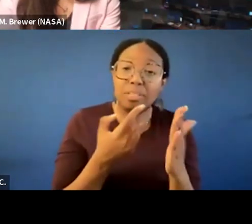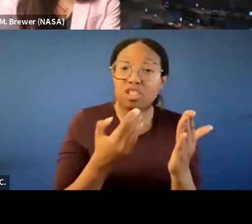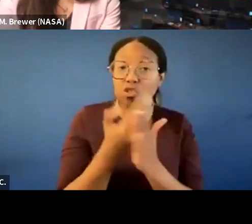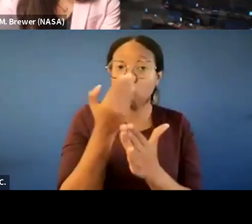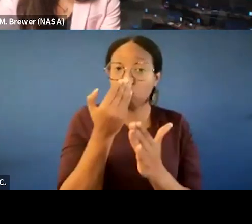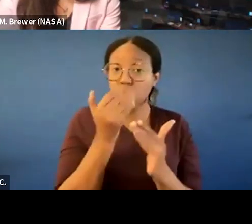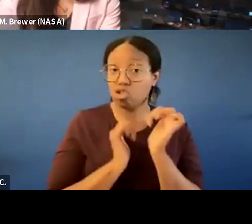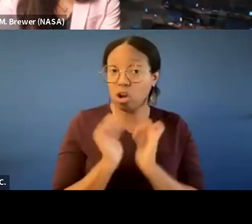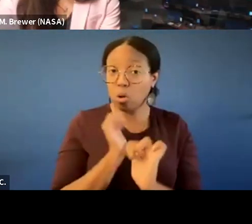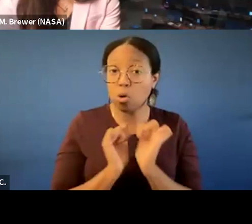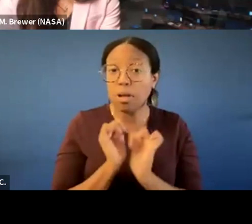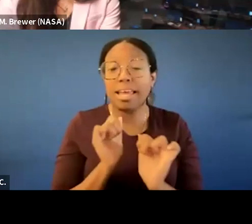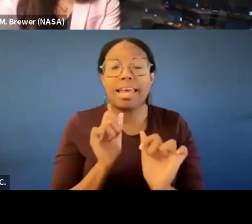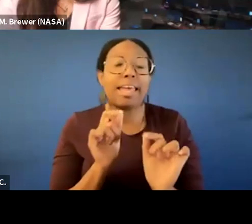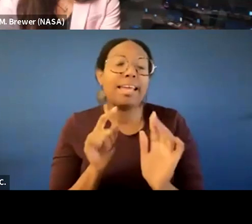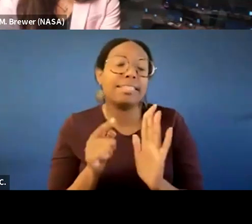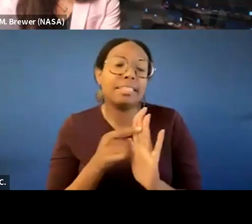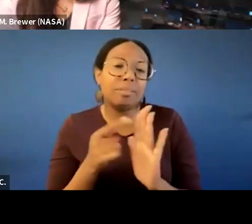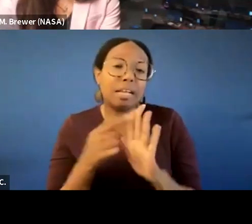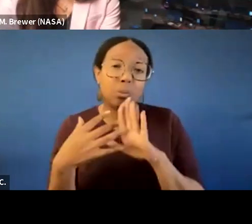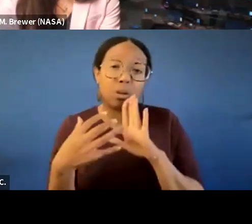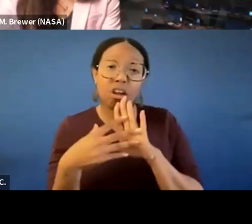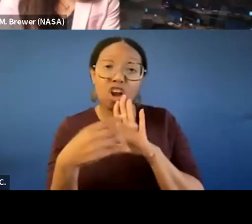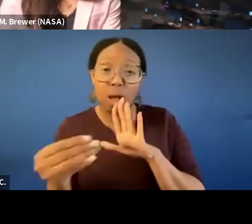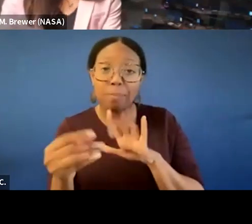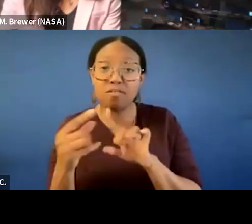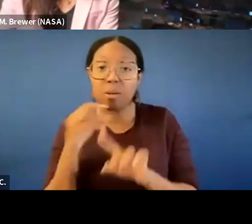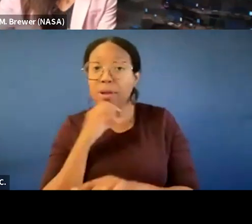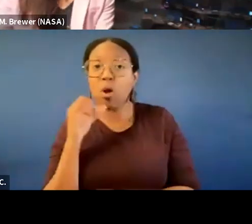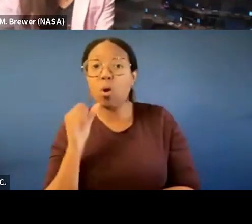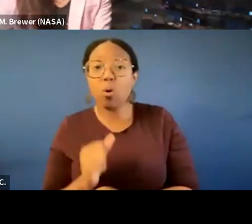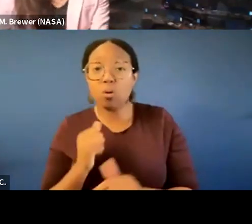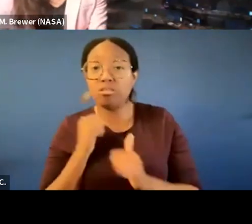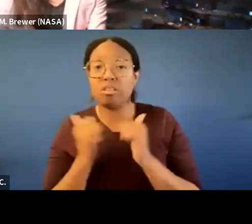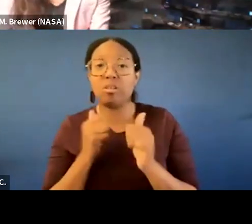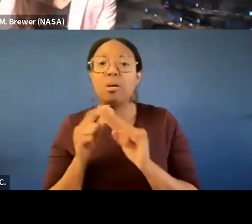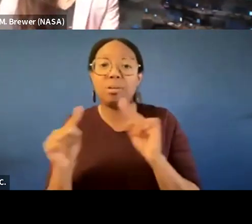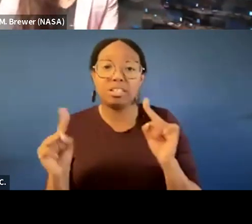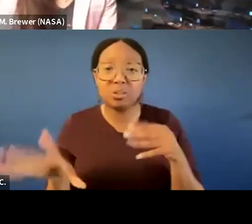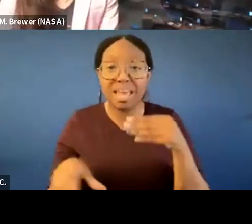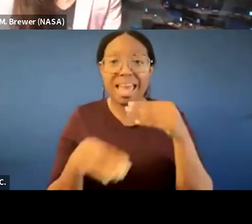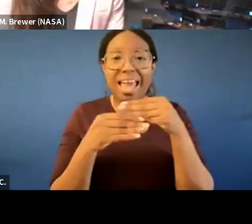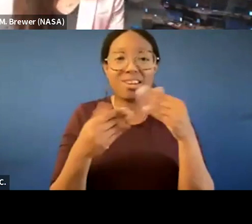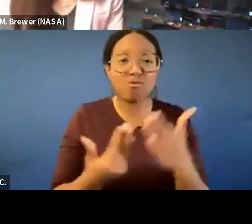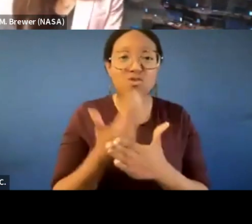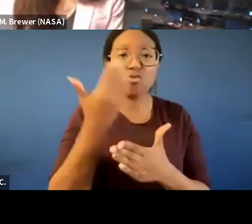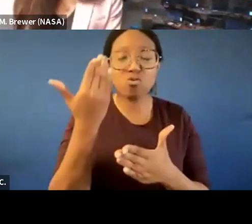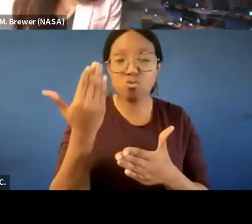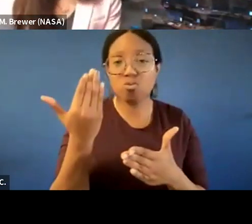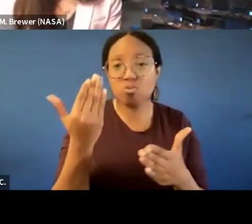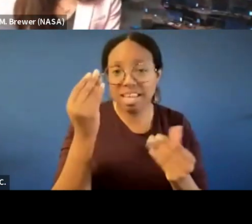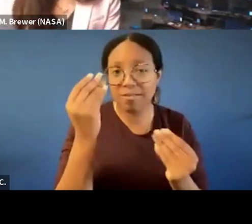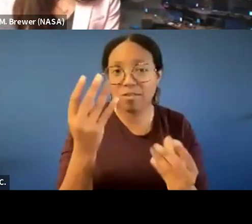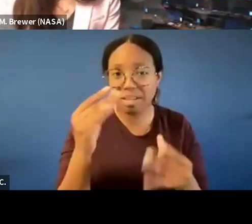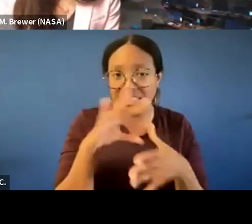that's 400 years old by William Shakespeare. And we get to breathe new life into an old text. So I think